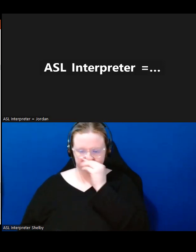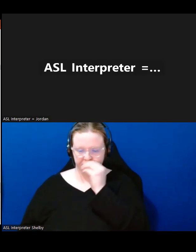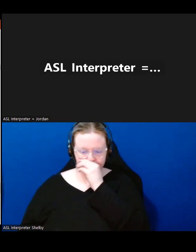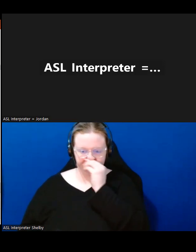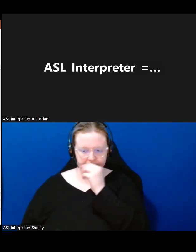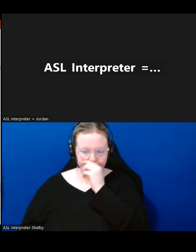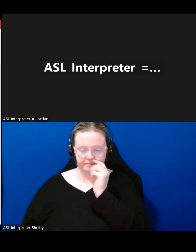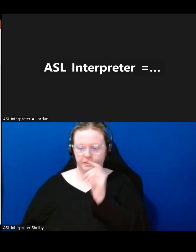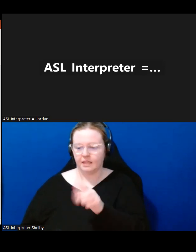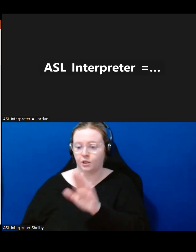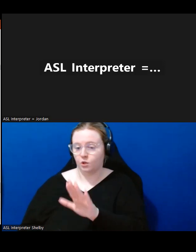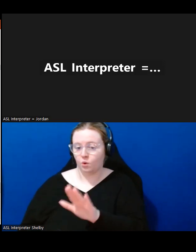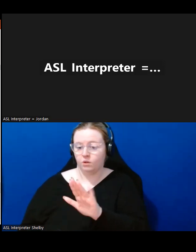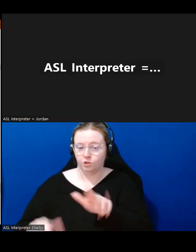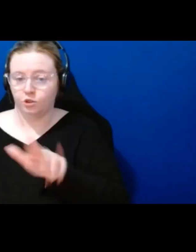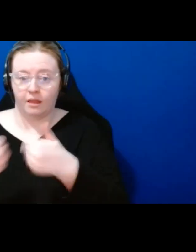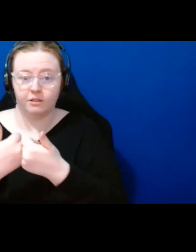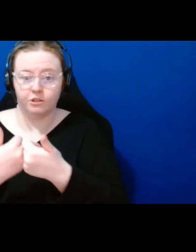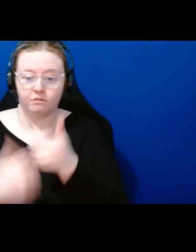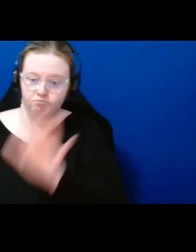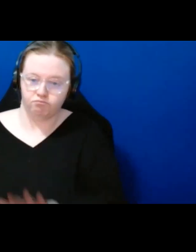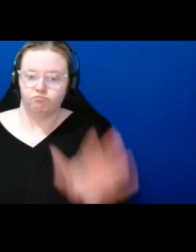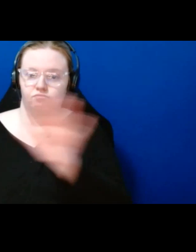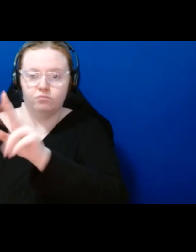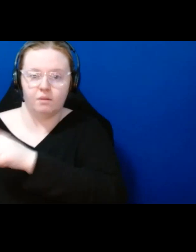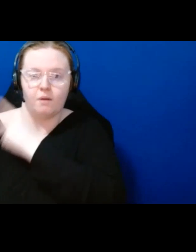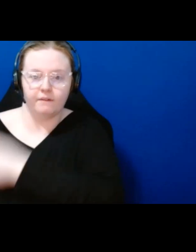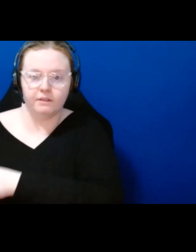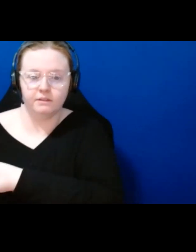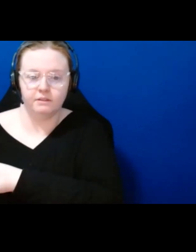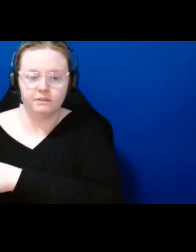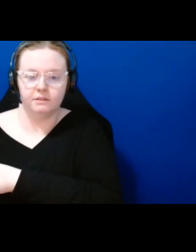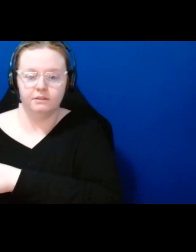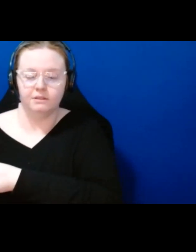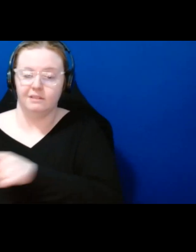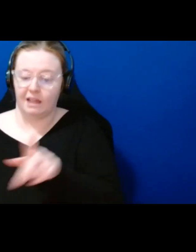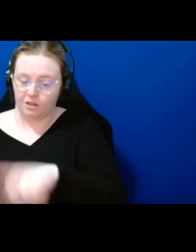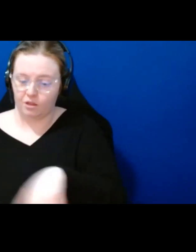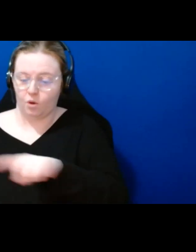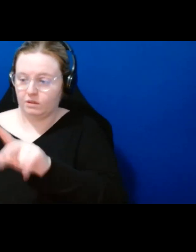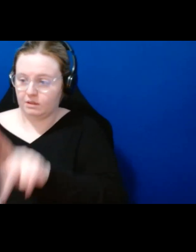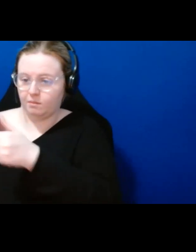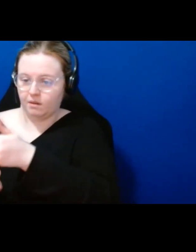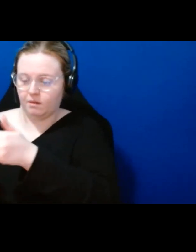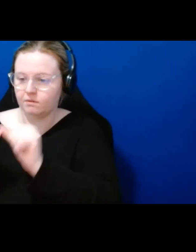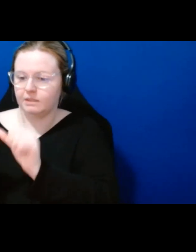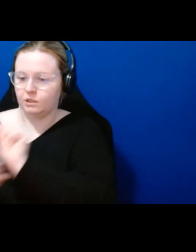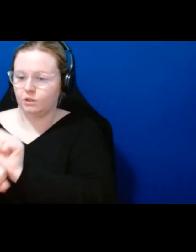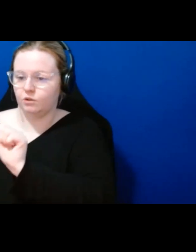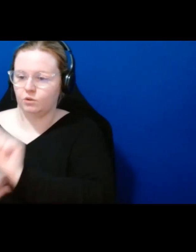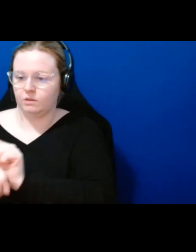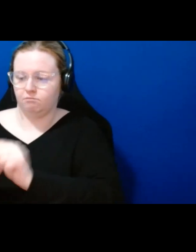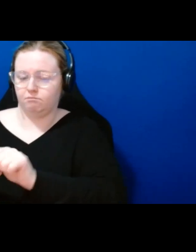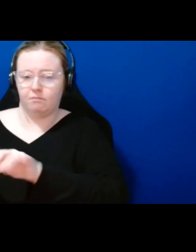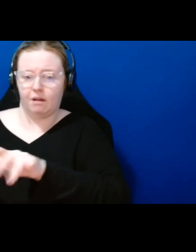whole province, and those people who continue to work are widely dispersed.